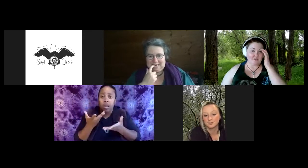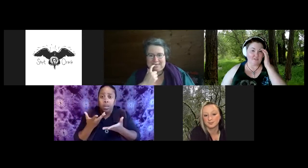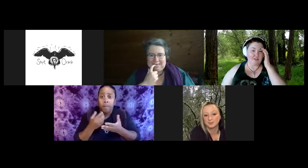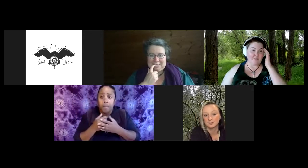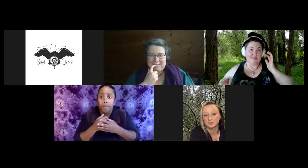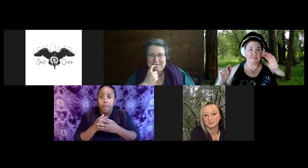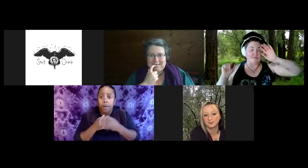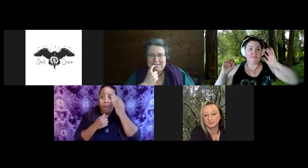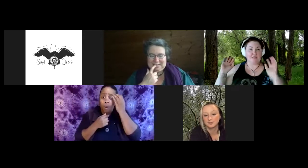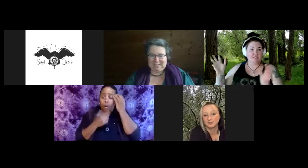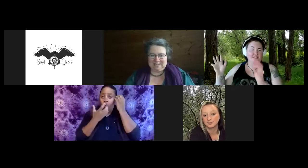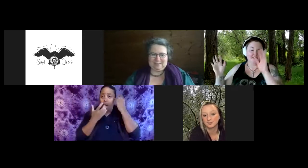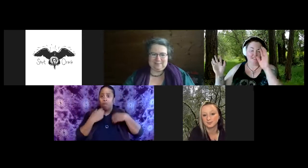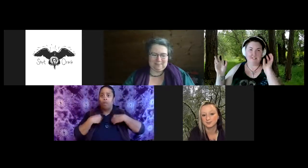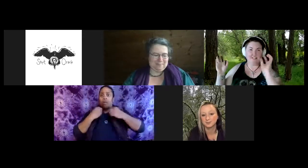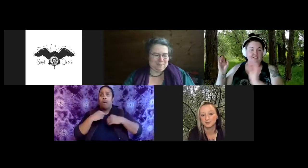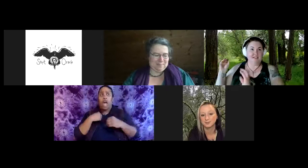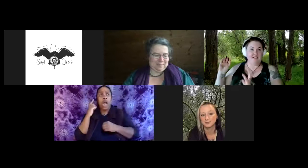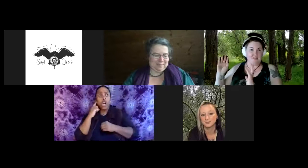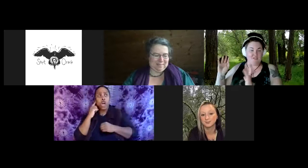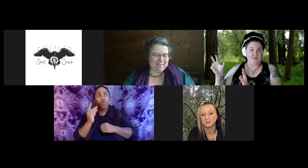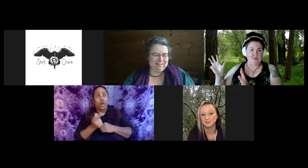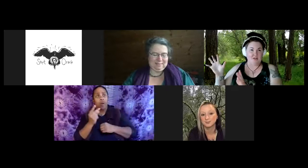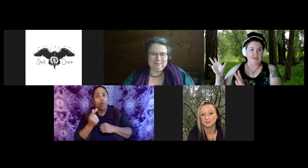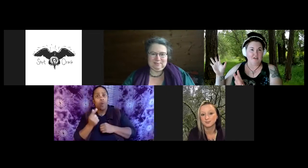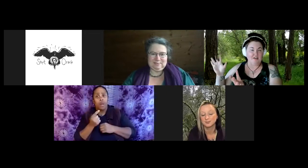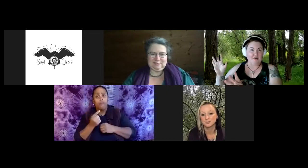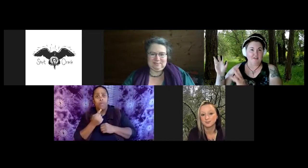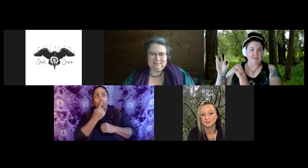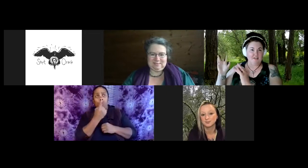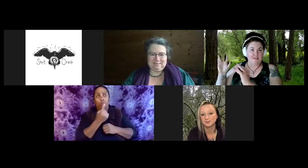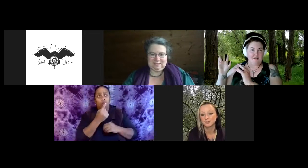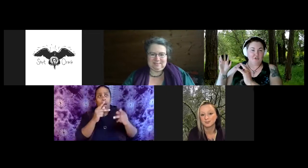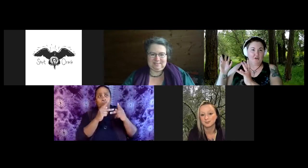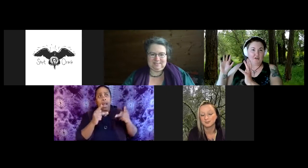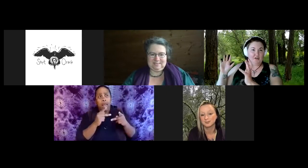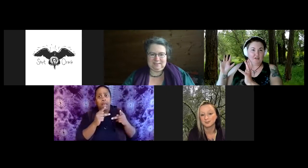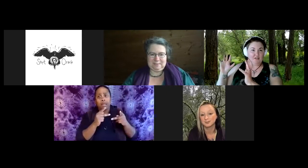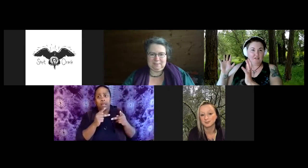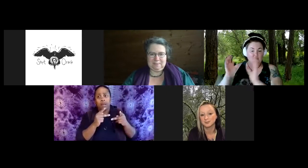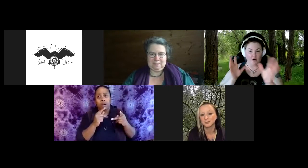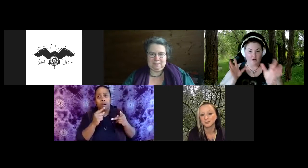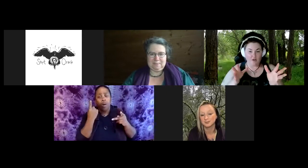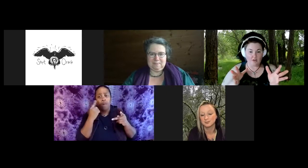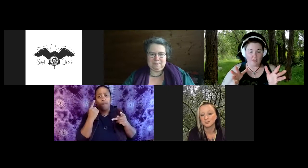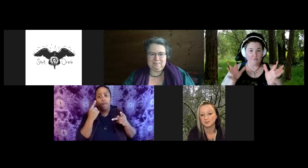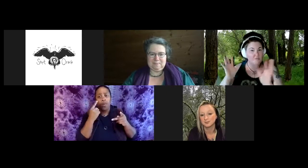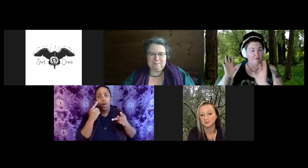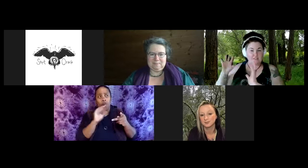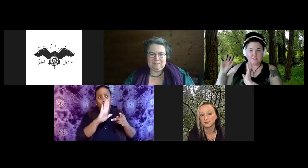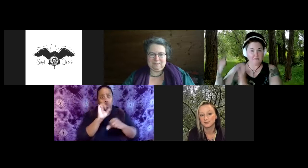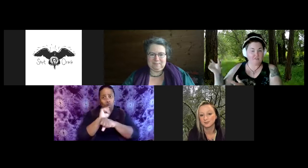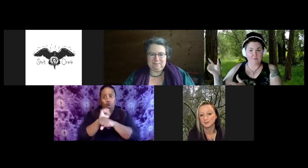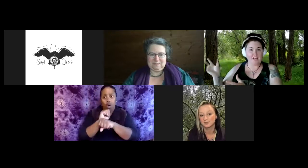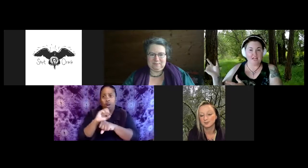Oh gosh, what I heard right away is that one place is for your work